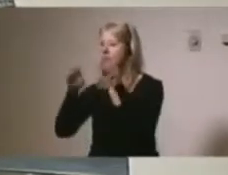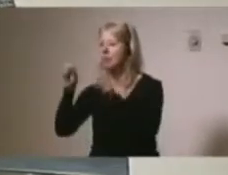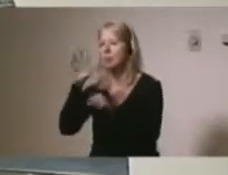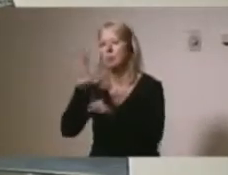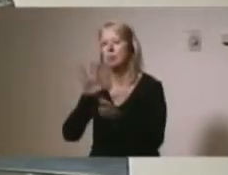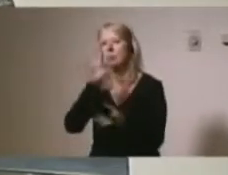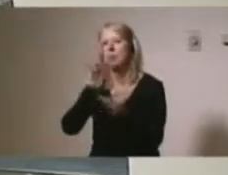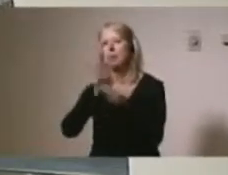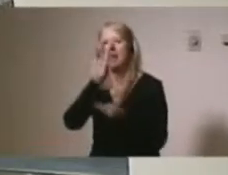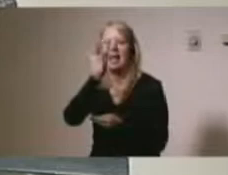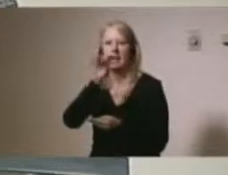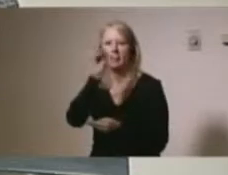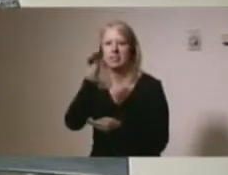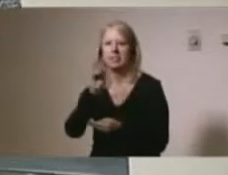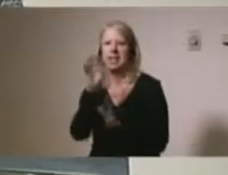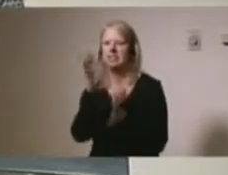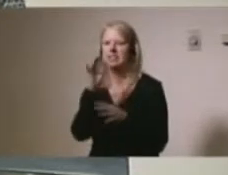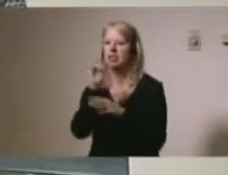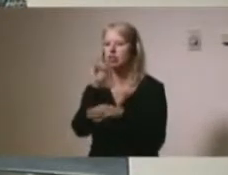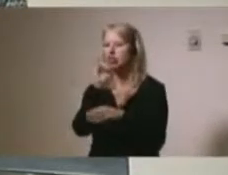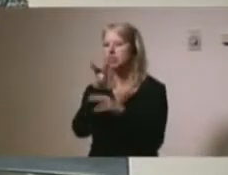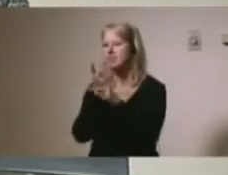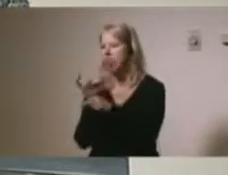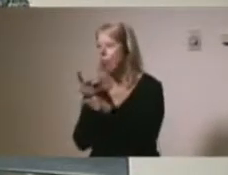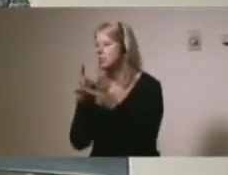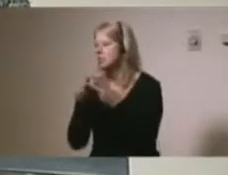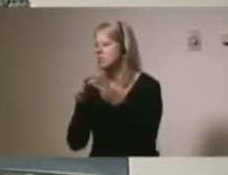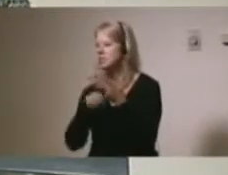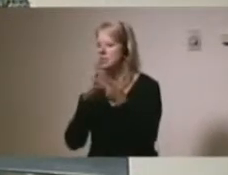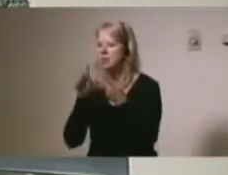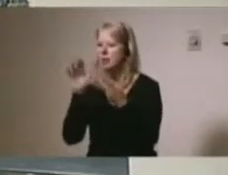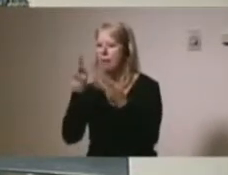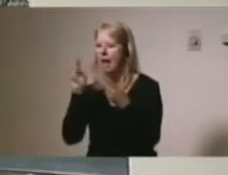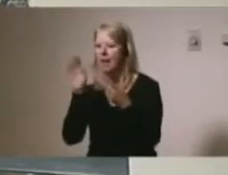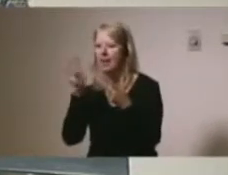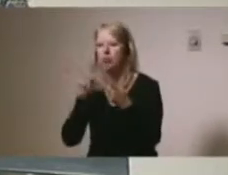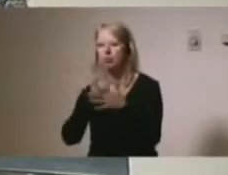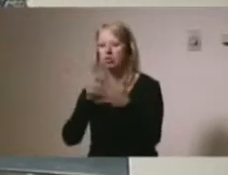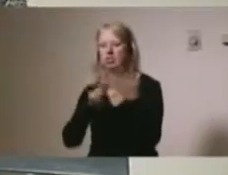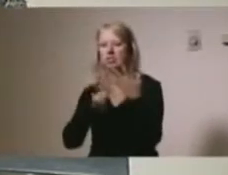include everything, insurance, loans, bank accounts.